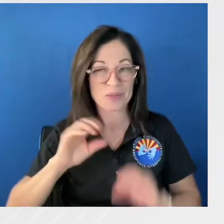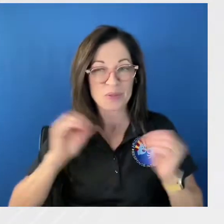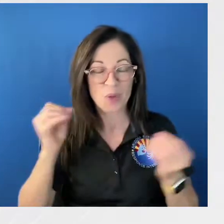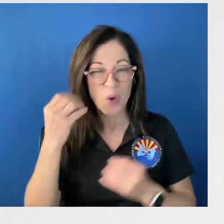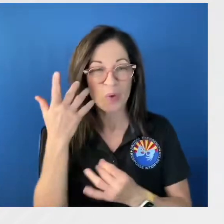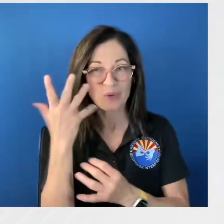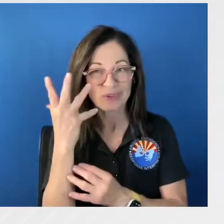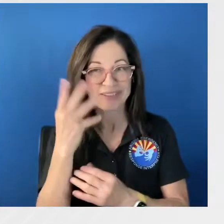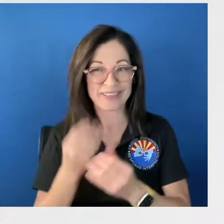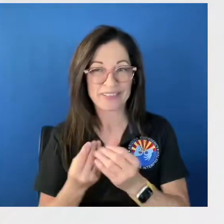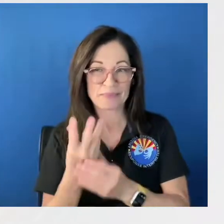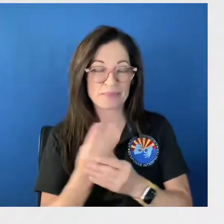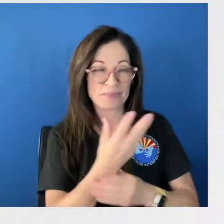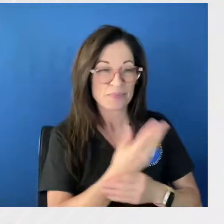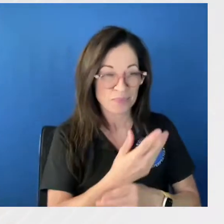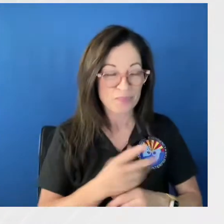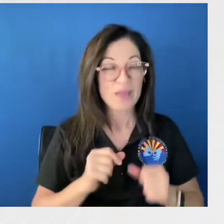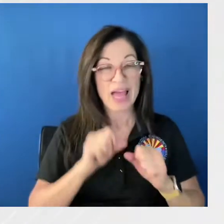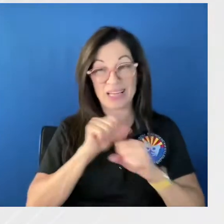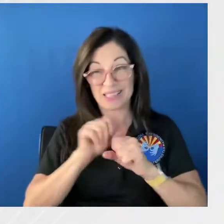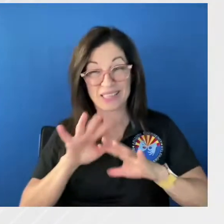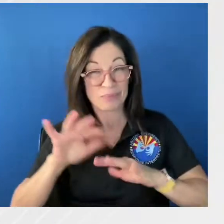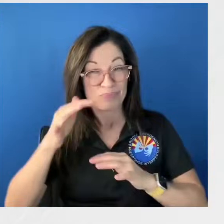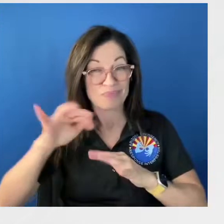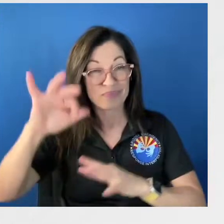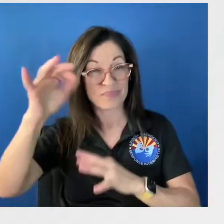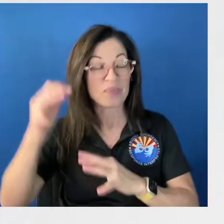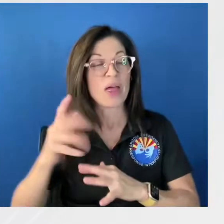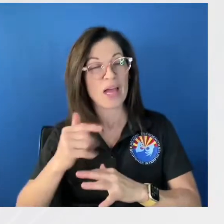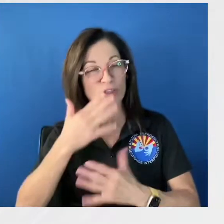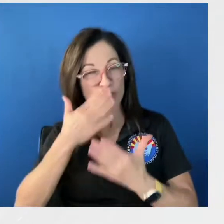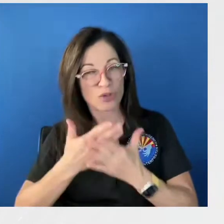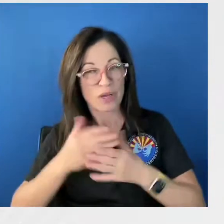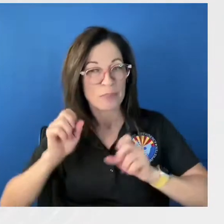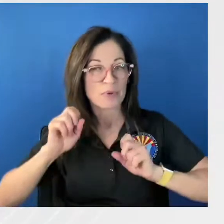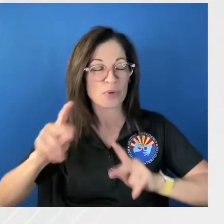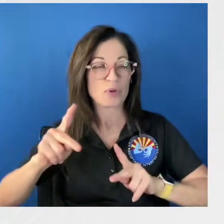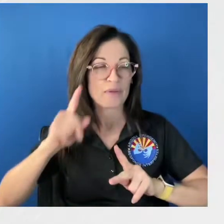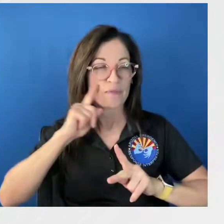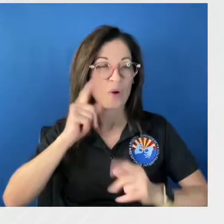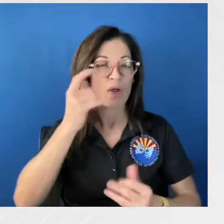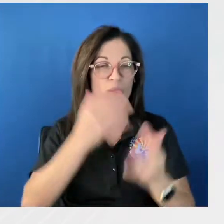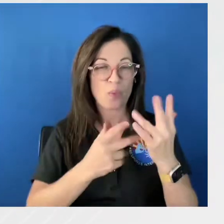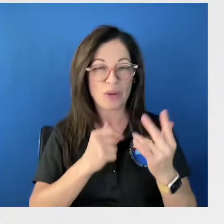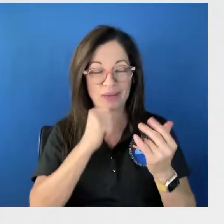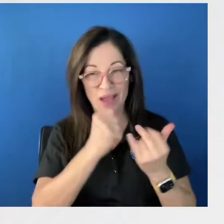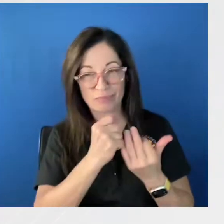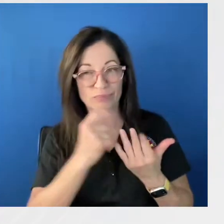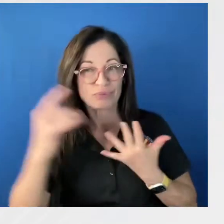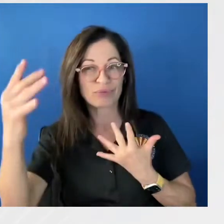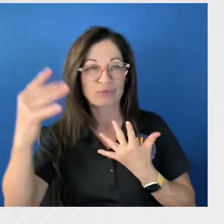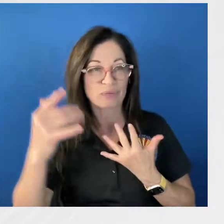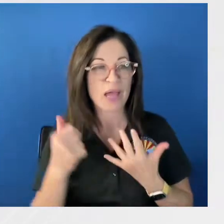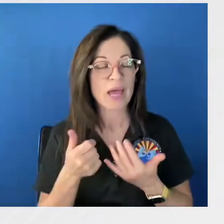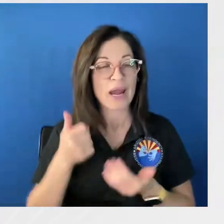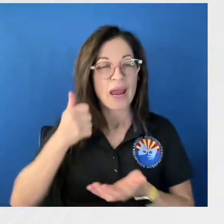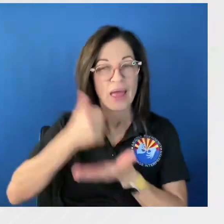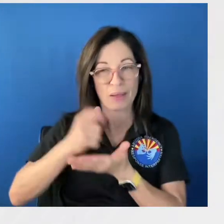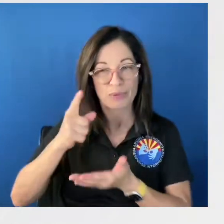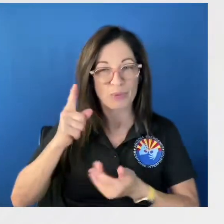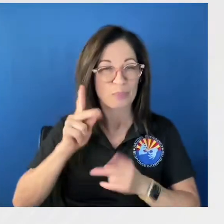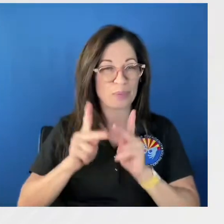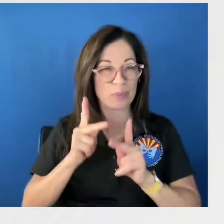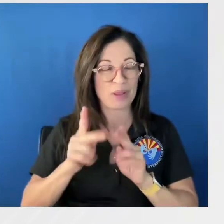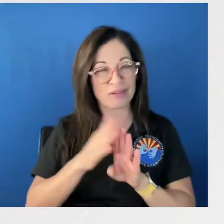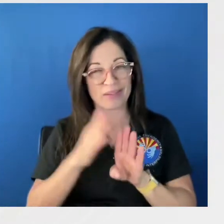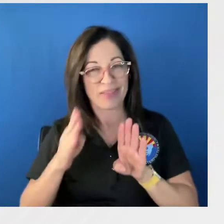fuels and Mount Baldy and that steep and rugged terrain, it offers some good opportunities for you folks over here. As we come back down in